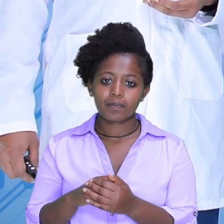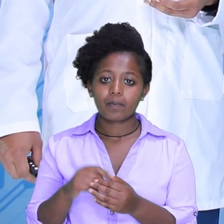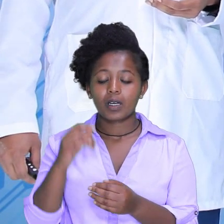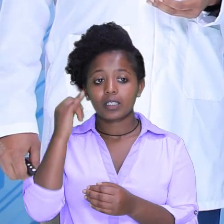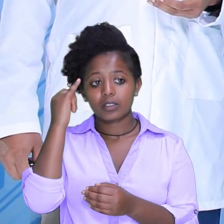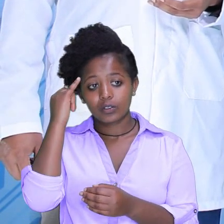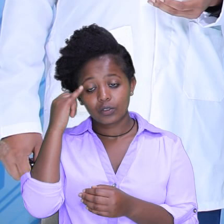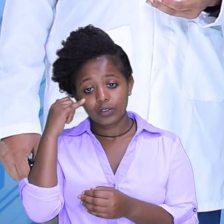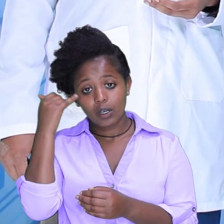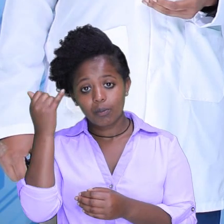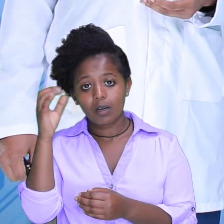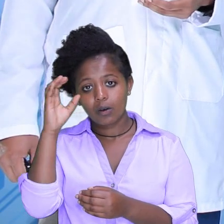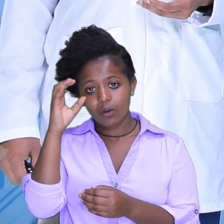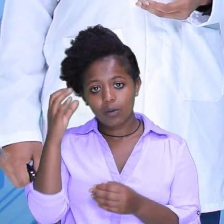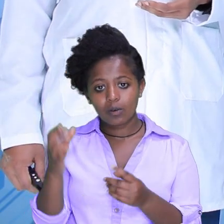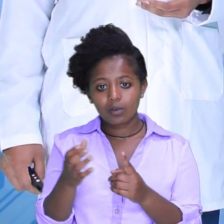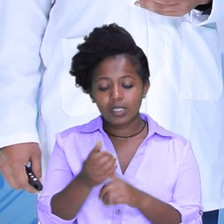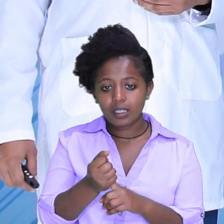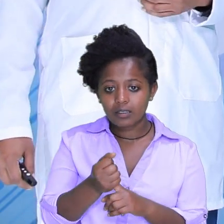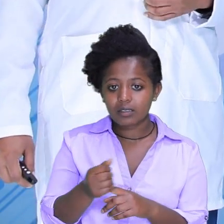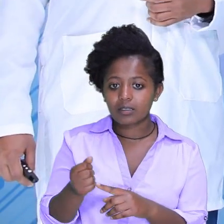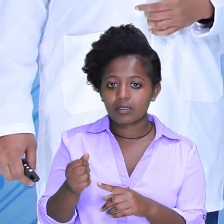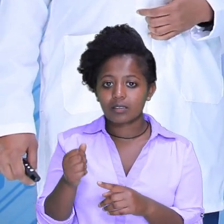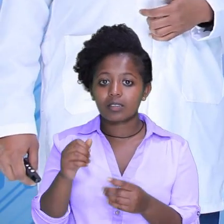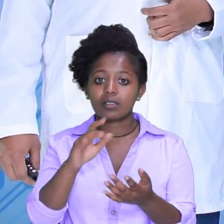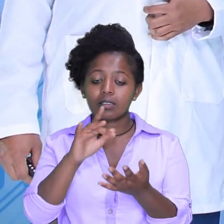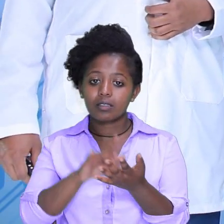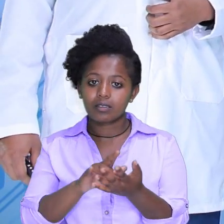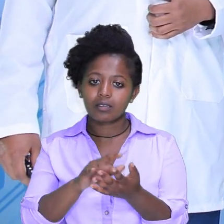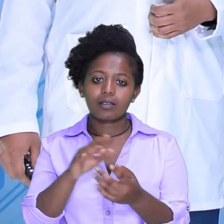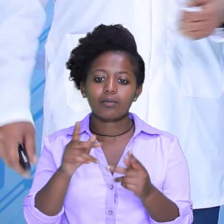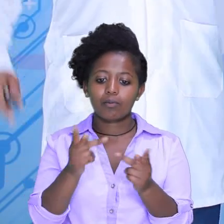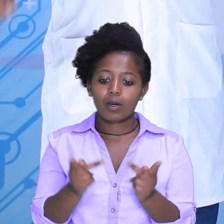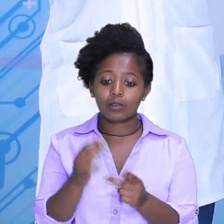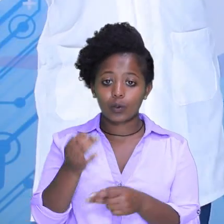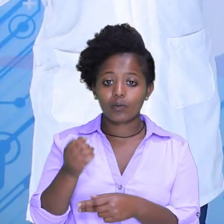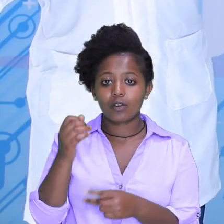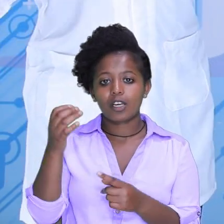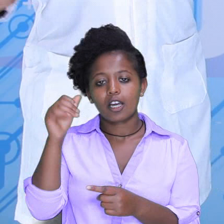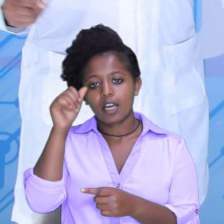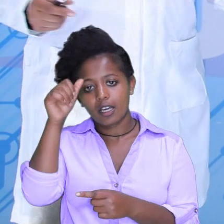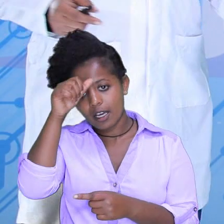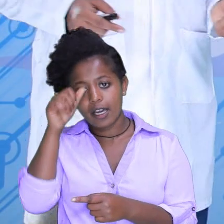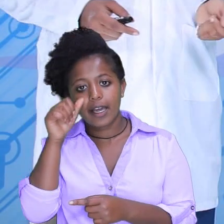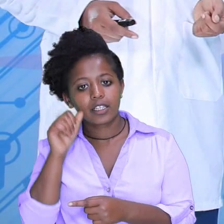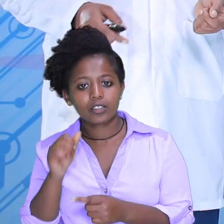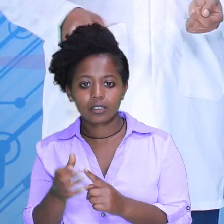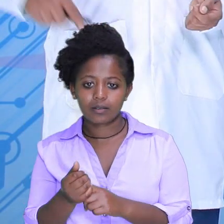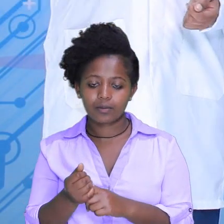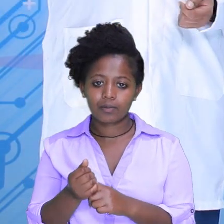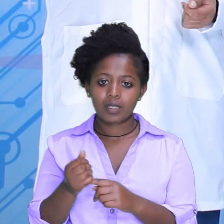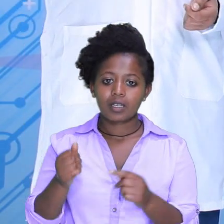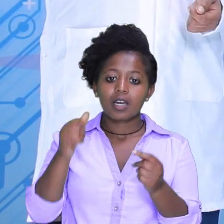Japan conquered eastern part of Asia and central part of Asia. The slogan of Emperor